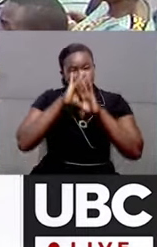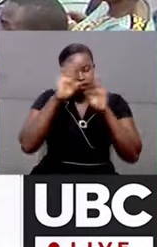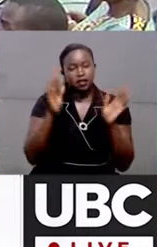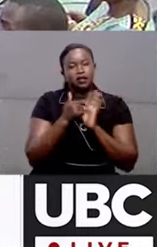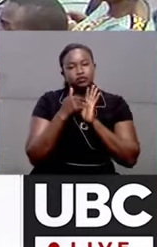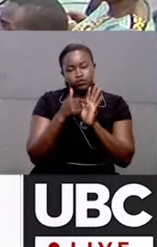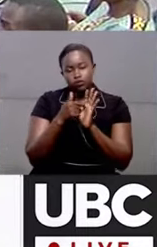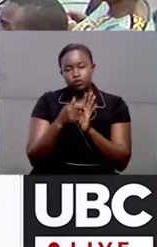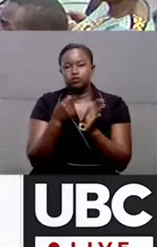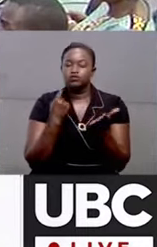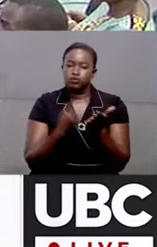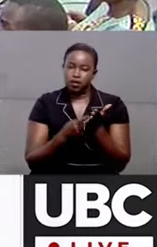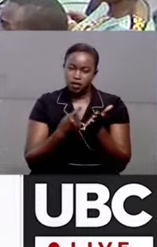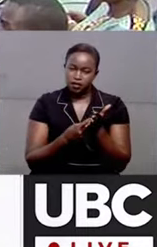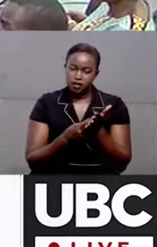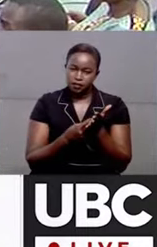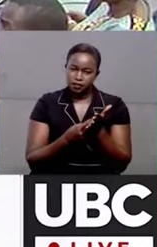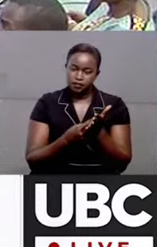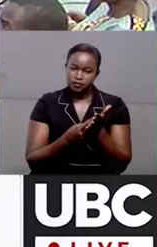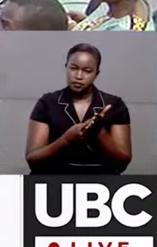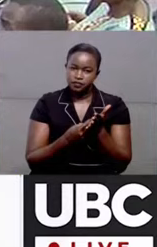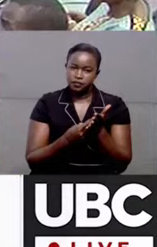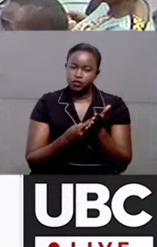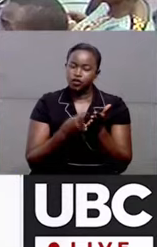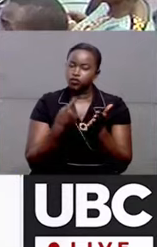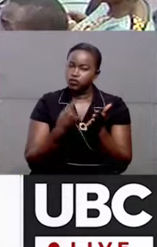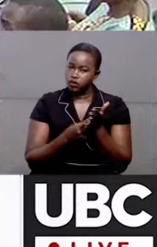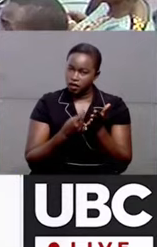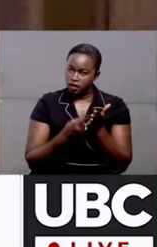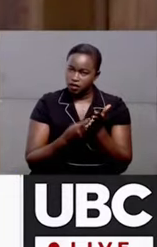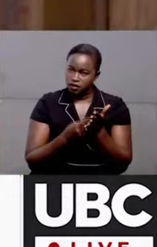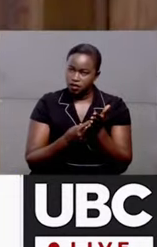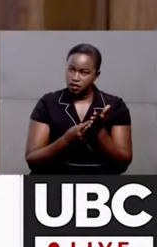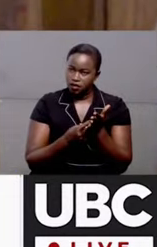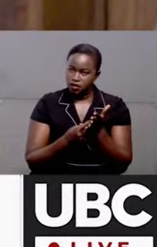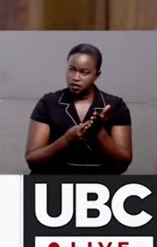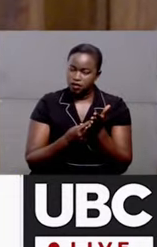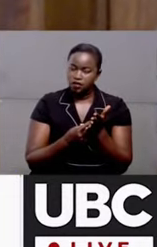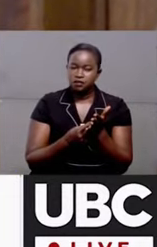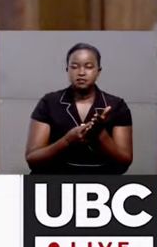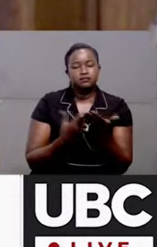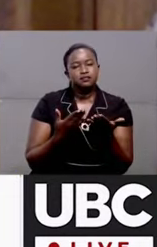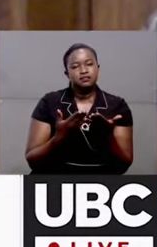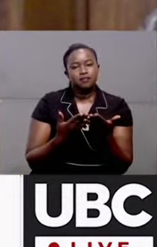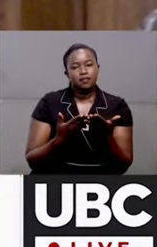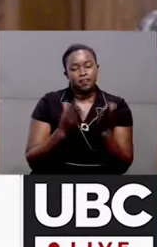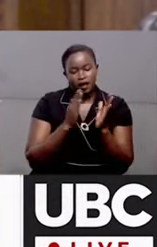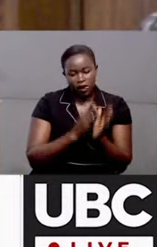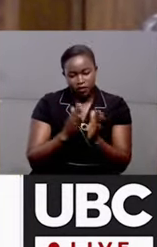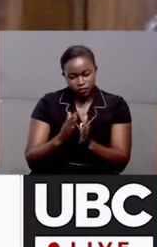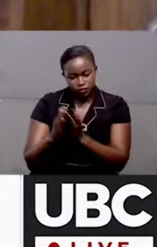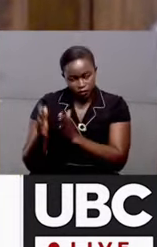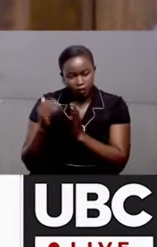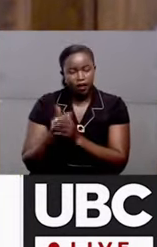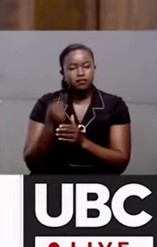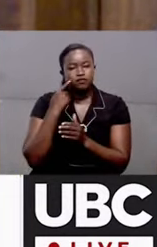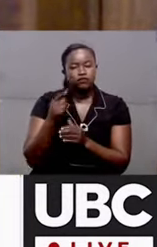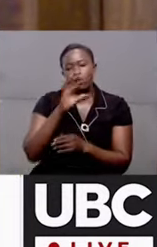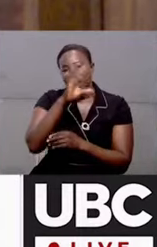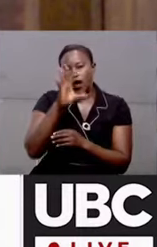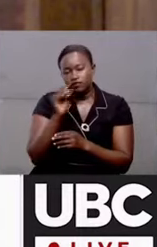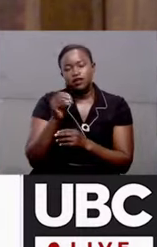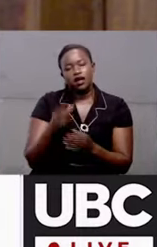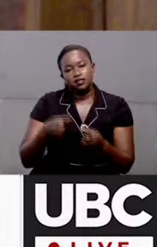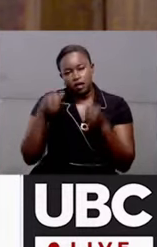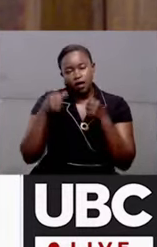country is adequately gearing towards the African Cup of Nations and the